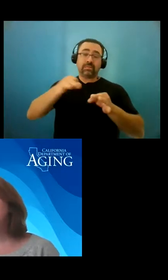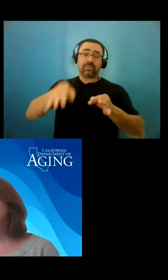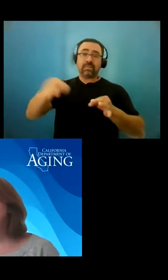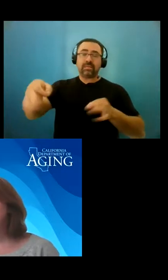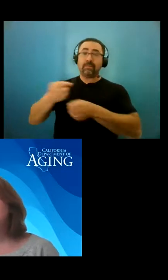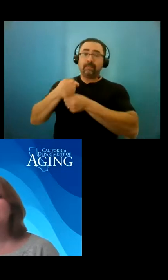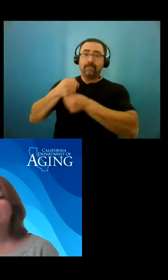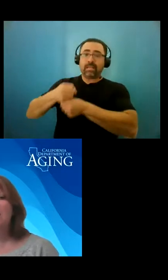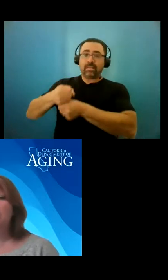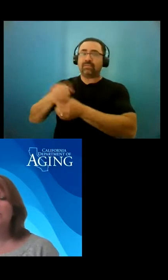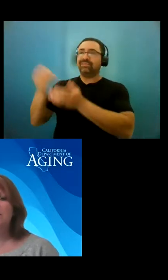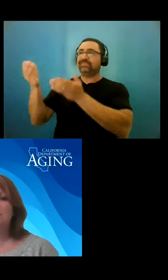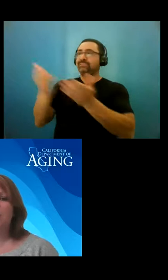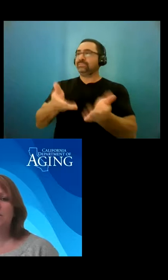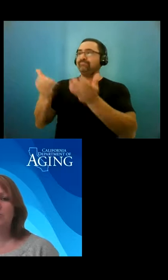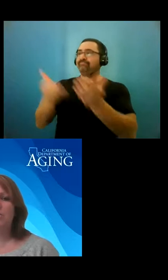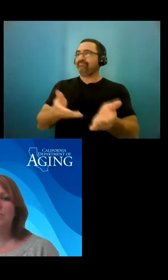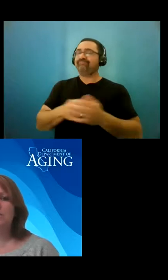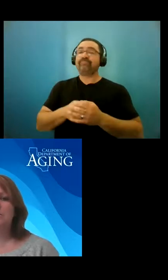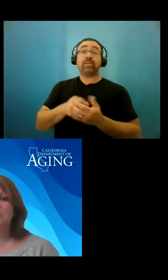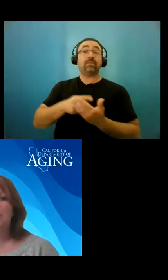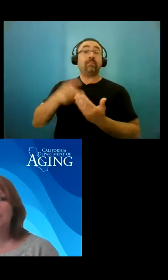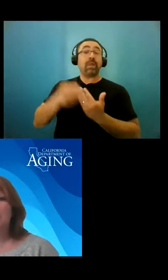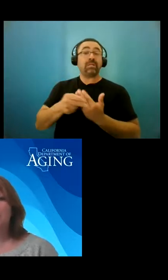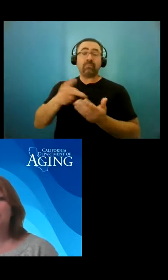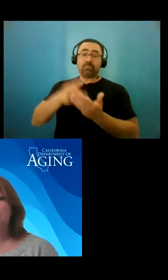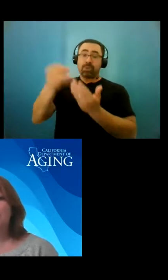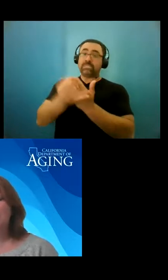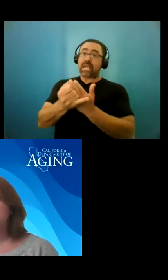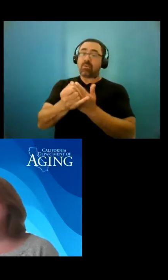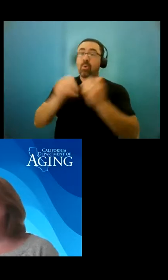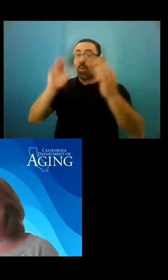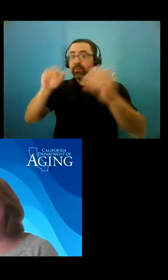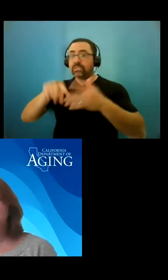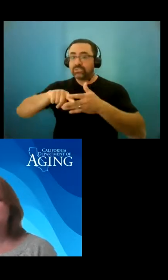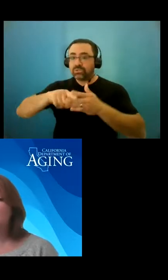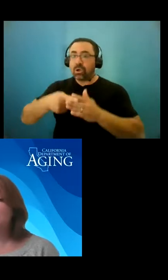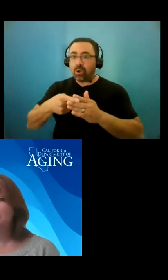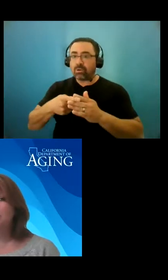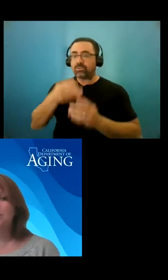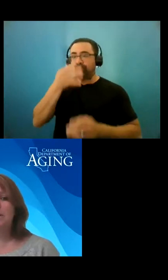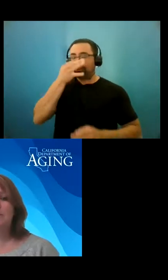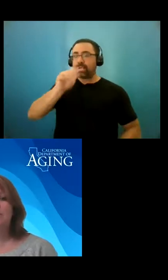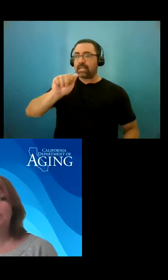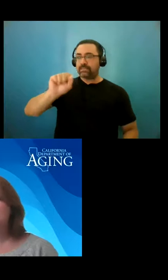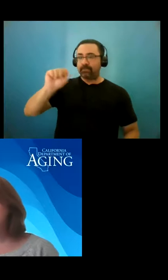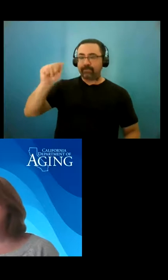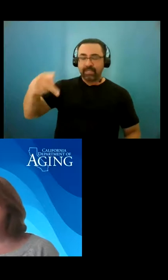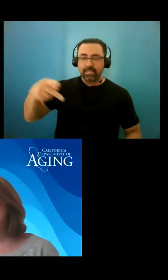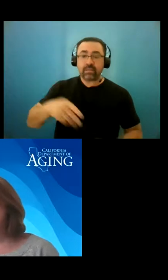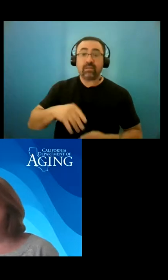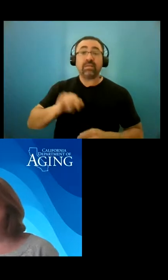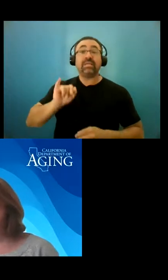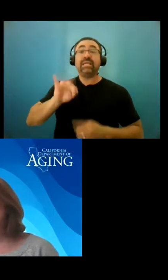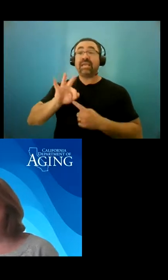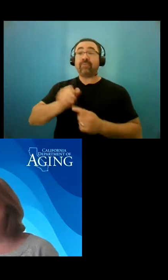manufacturing and shipping. However, this is a project that we're hoping to roll out or deploy as soon as possible. If we do hit a